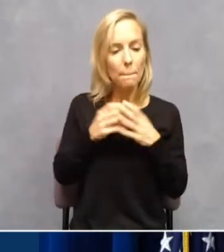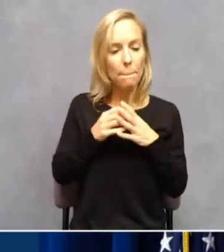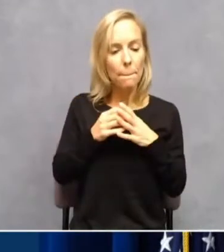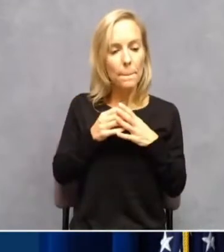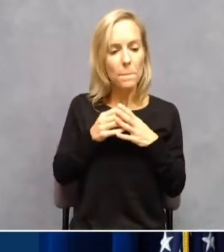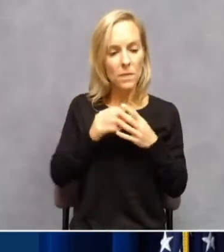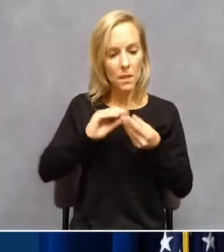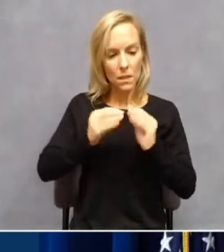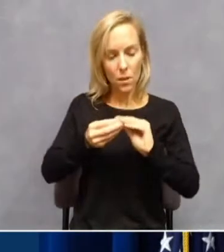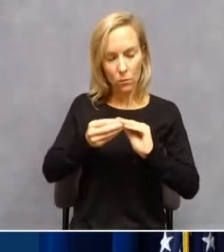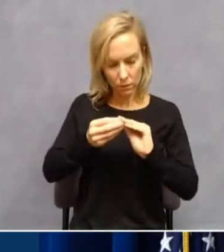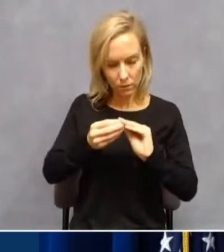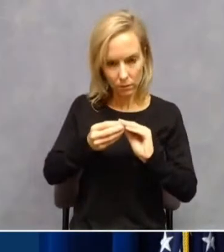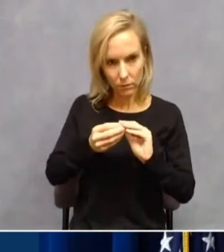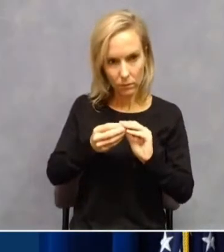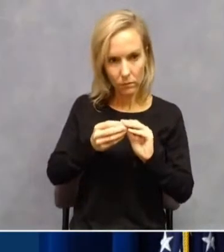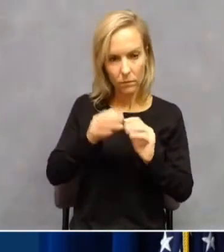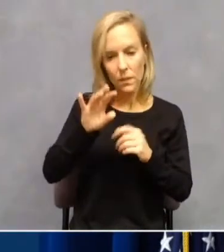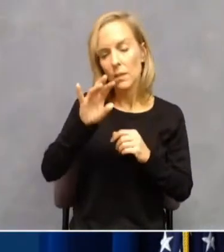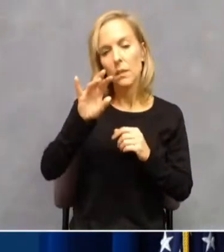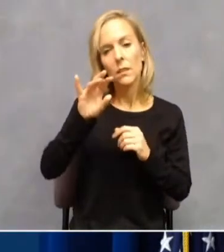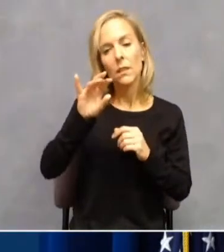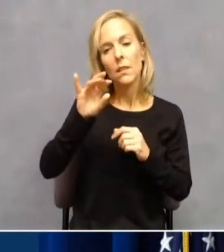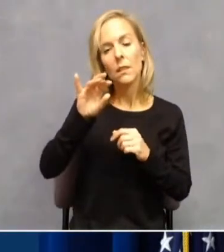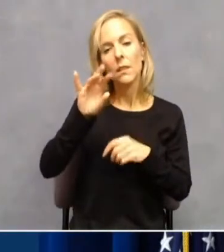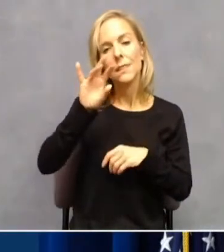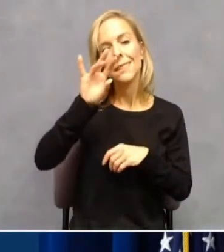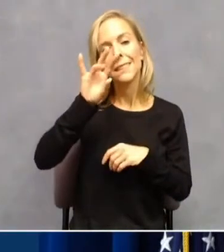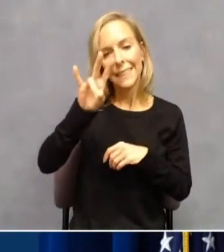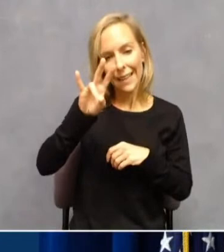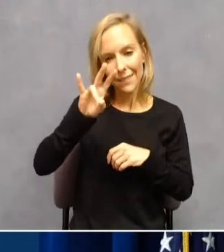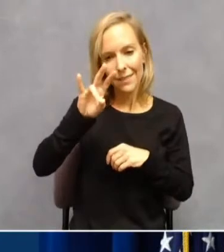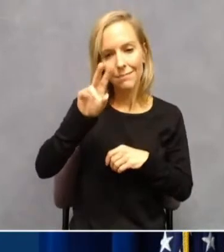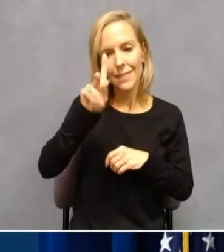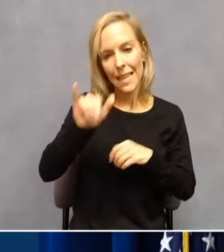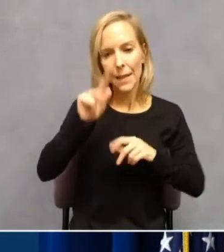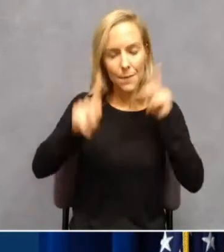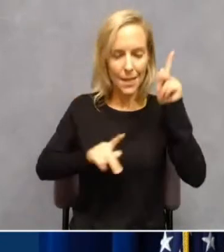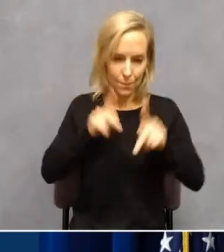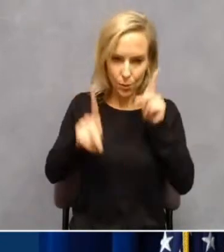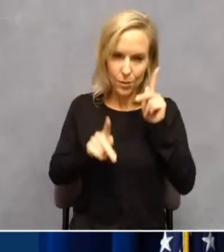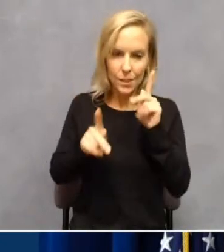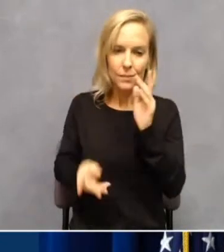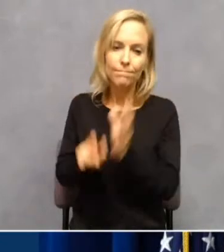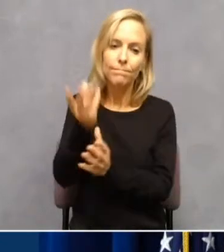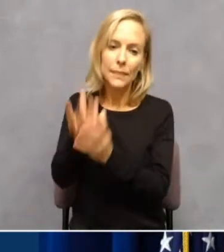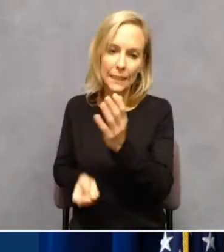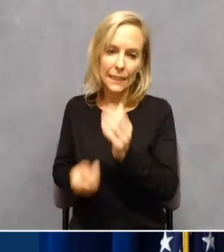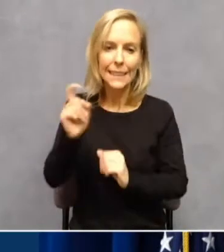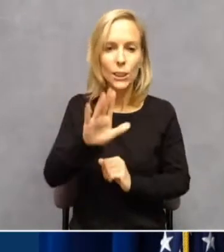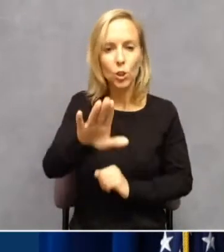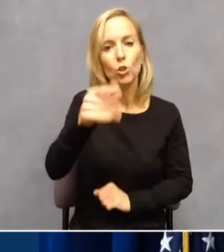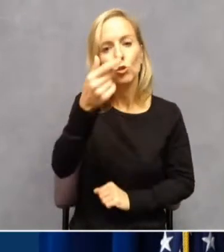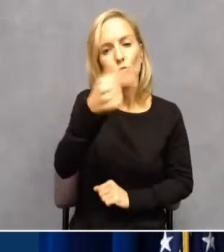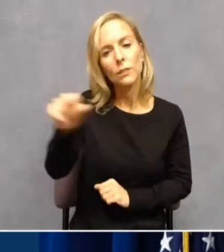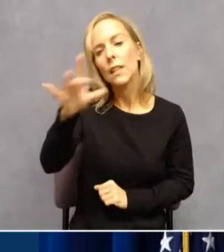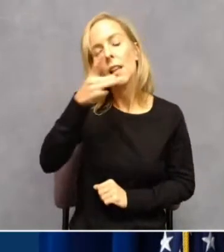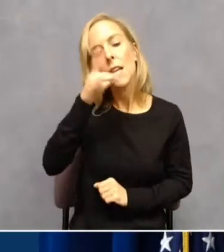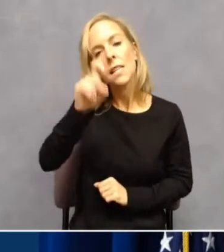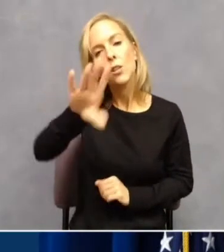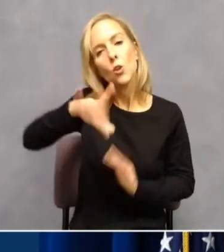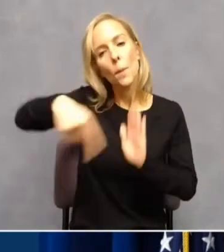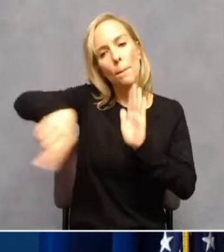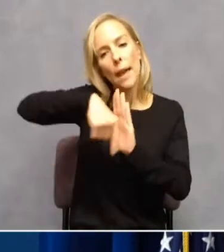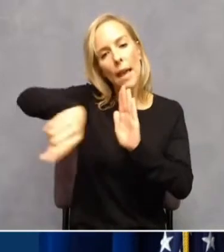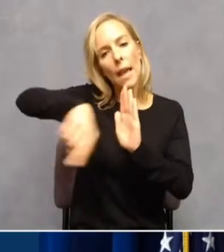7 additional Kentuckians that will need your help, need your green lights, need your bells at 10 a.m.